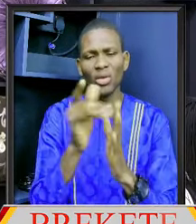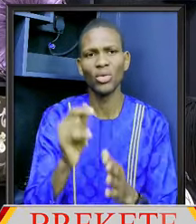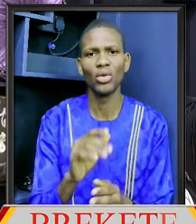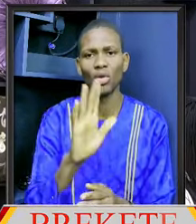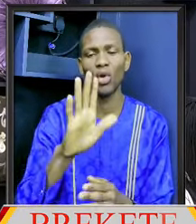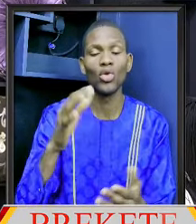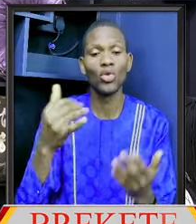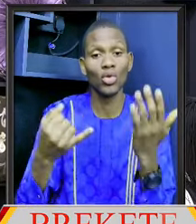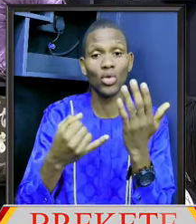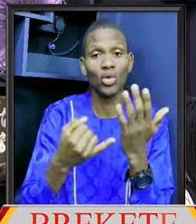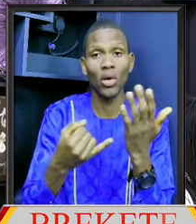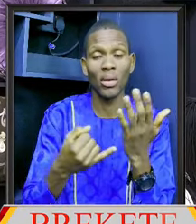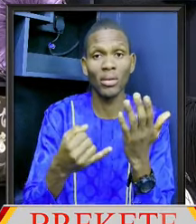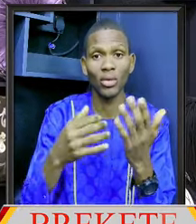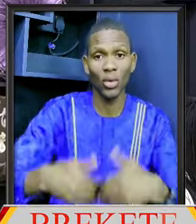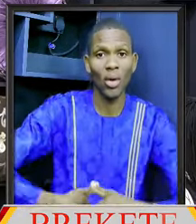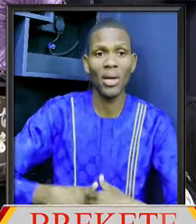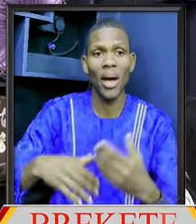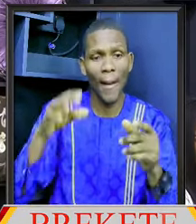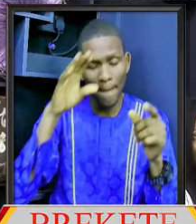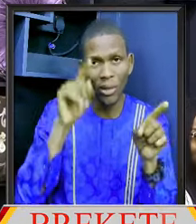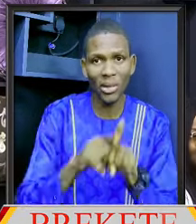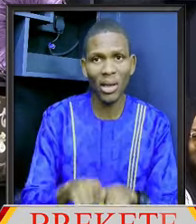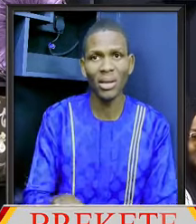Your younger brother now, Kelechi. Yes.